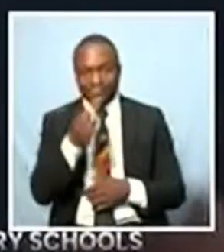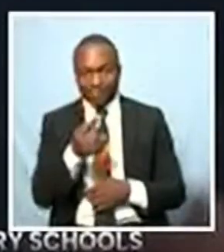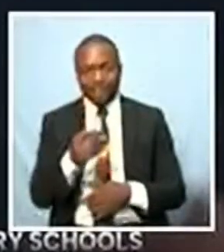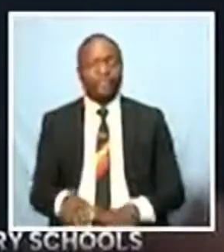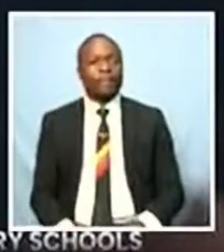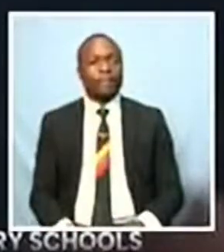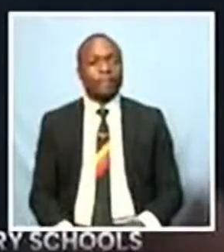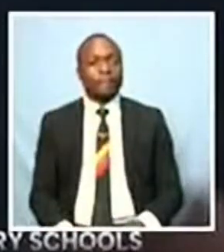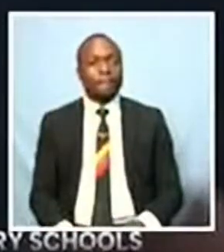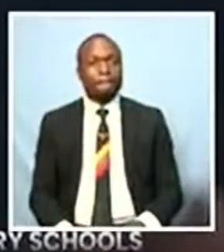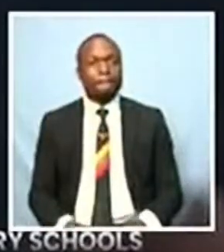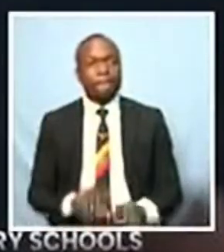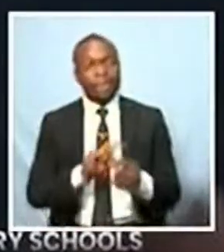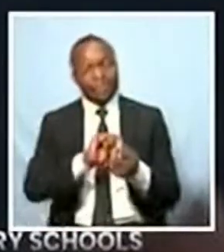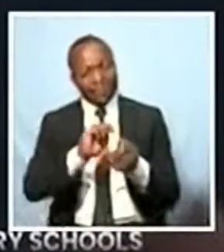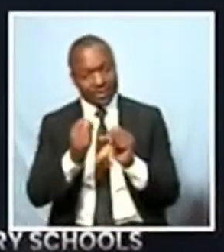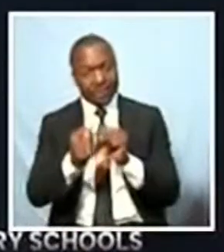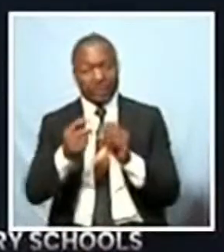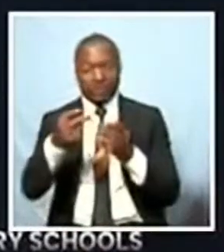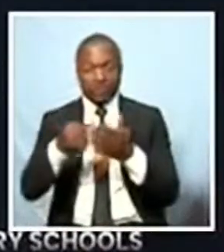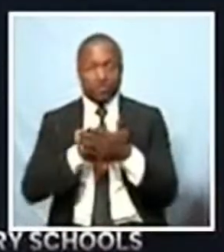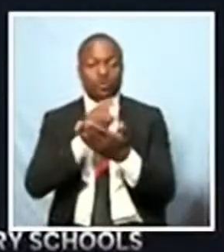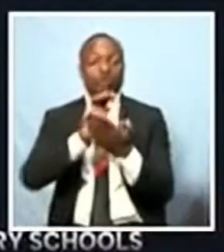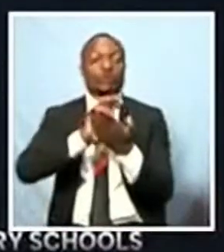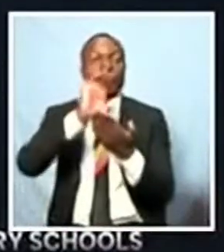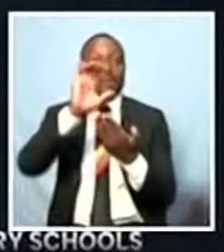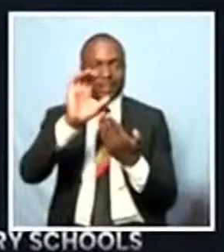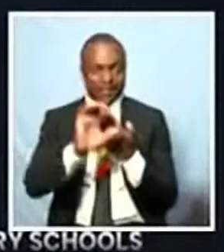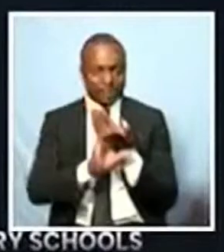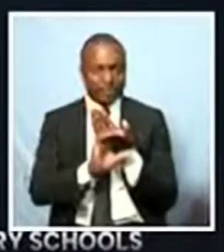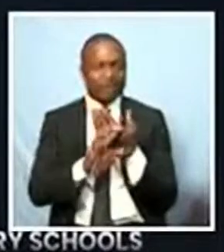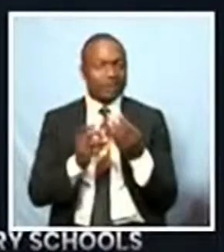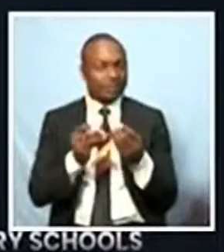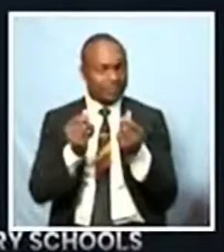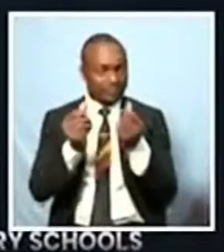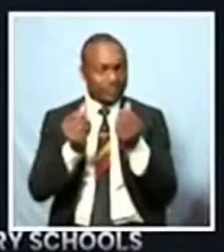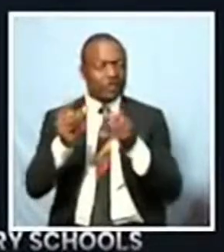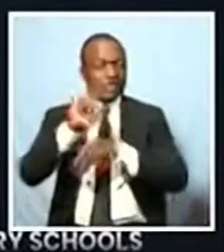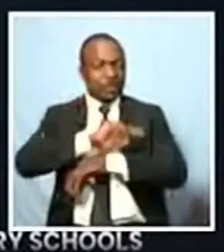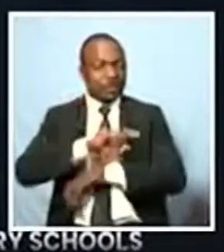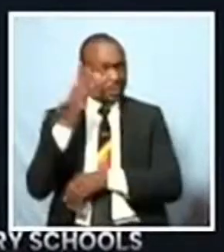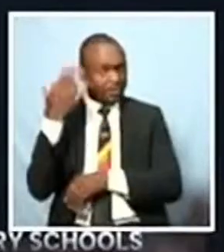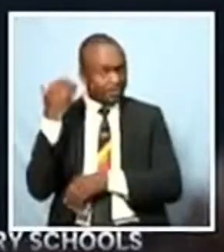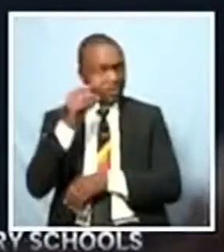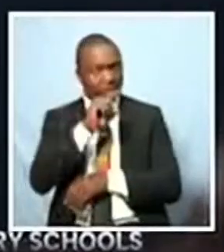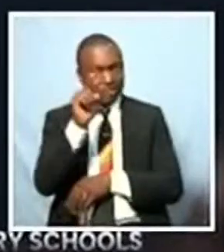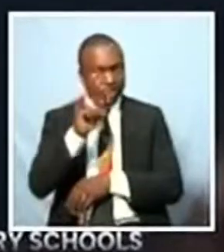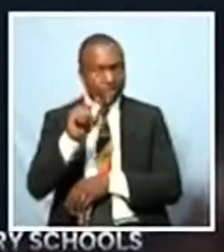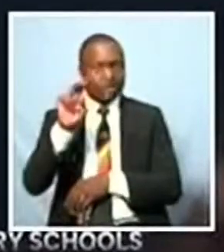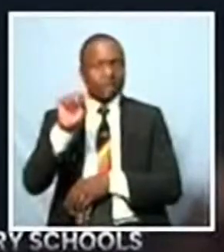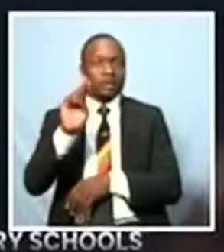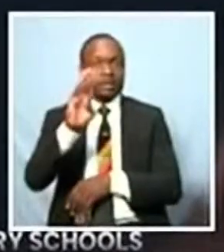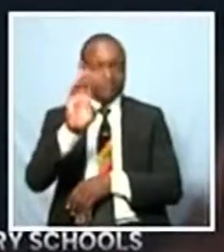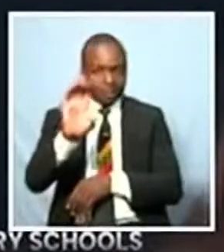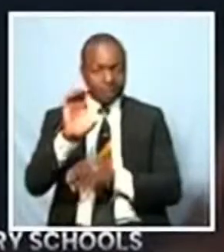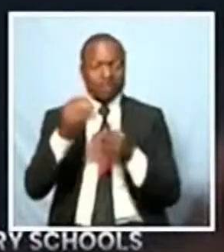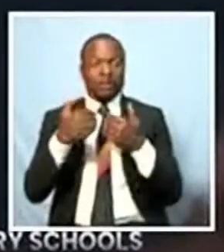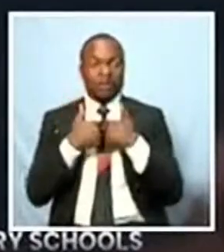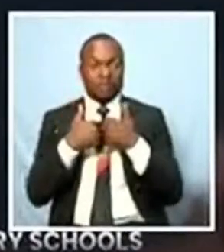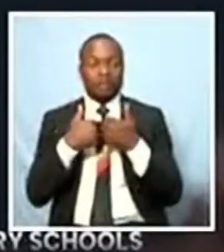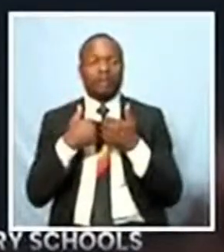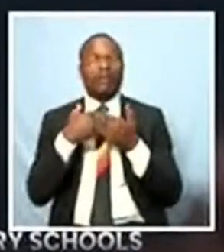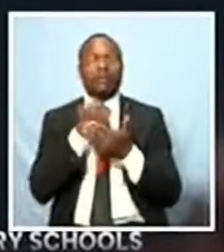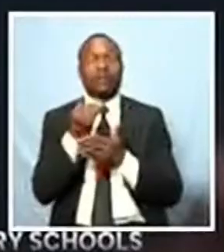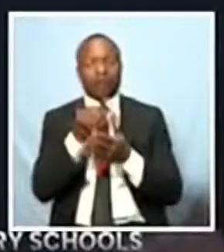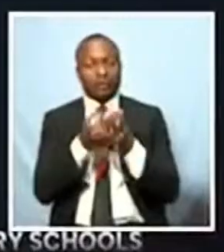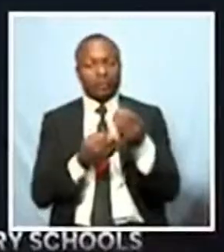of course, with the transition to the new curriculum now, a few days ago on ZNBC we had an item that Form 1